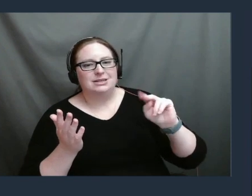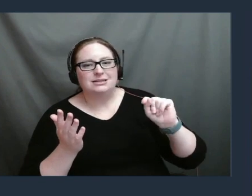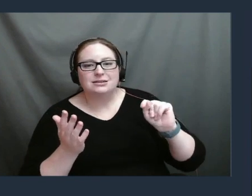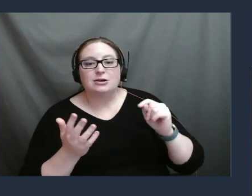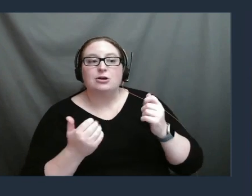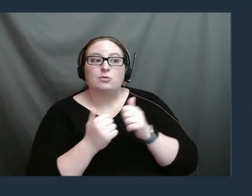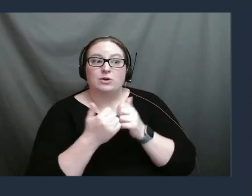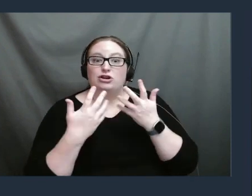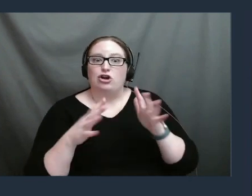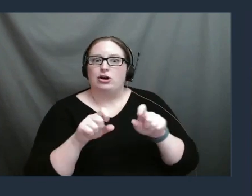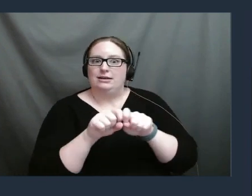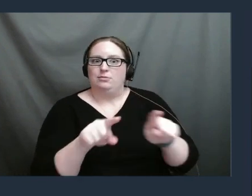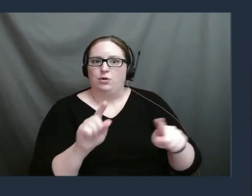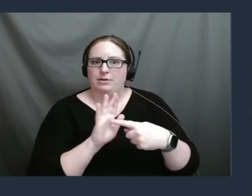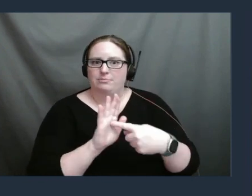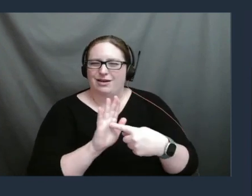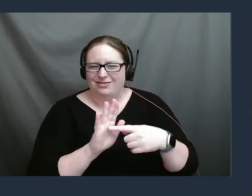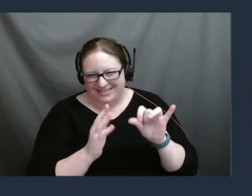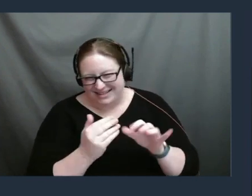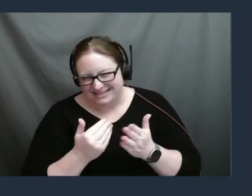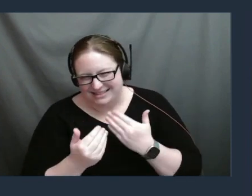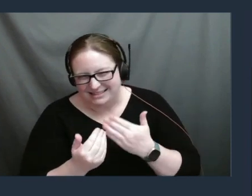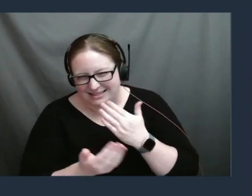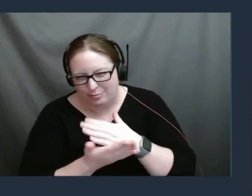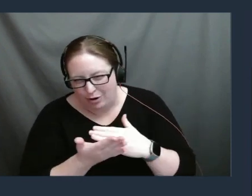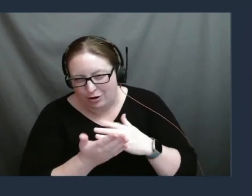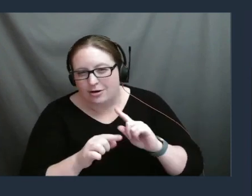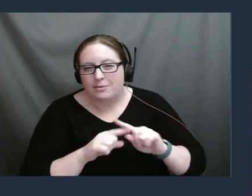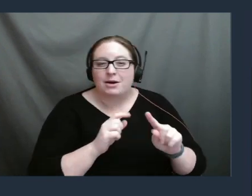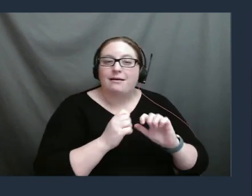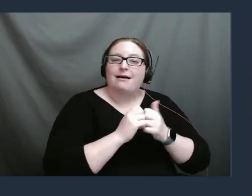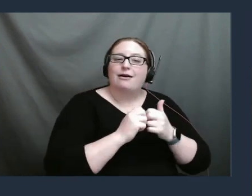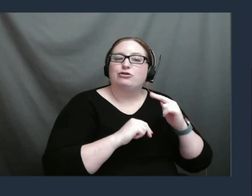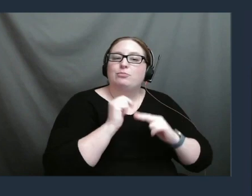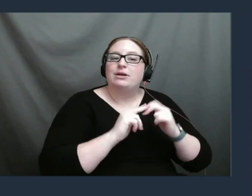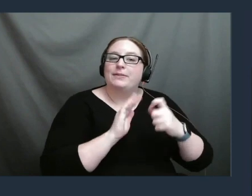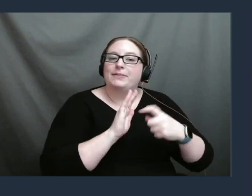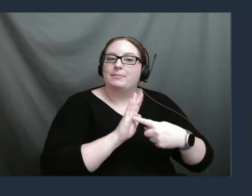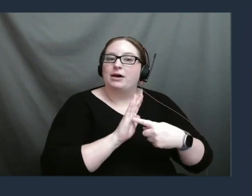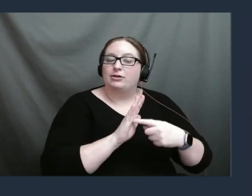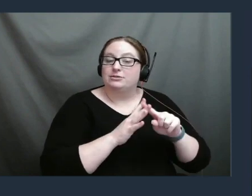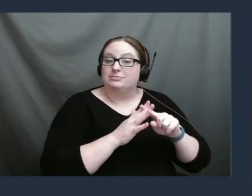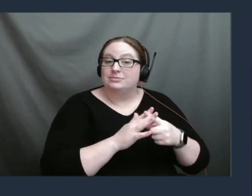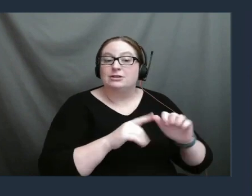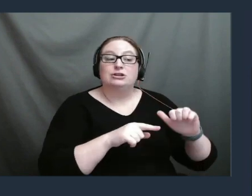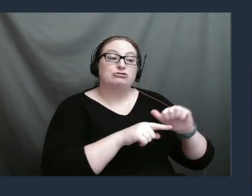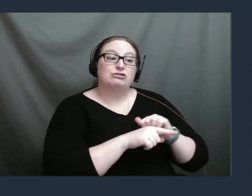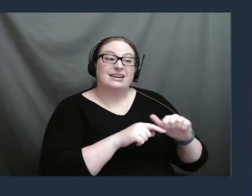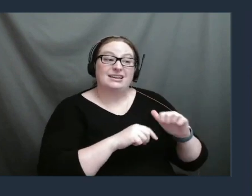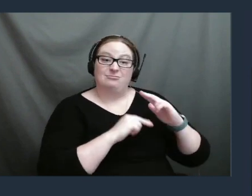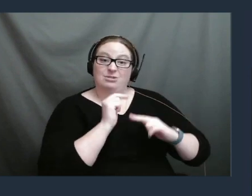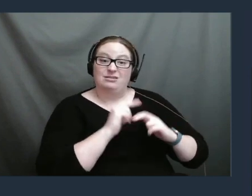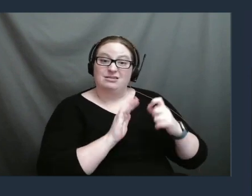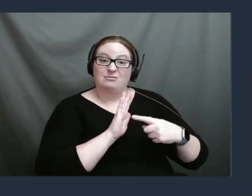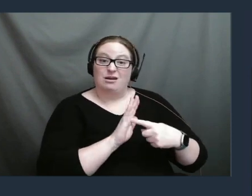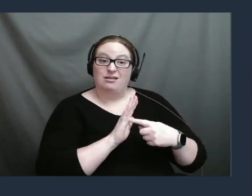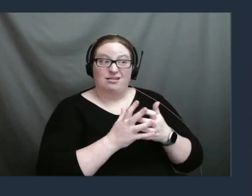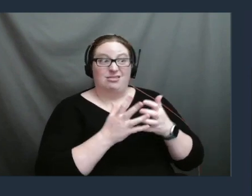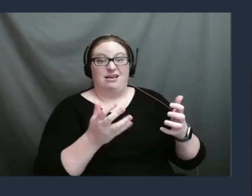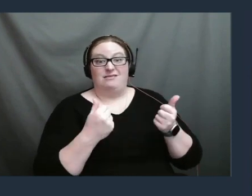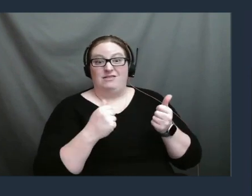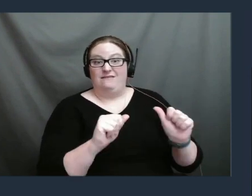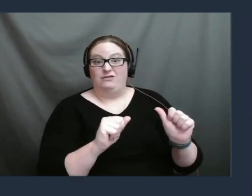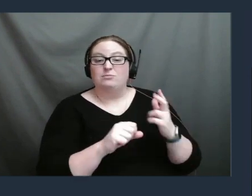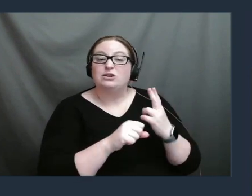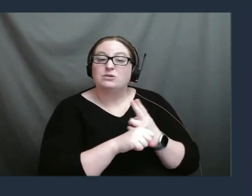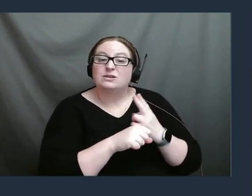usually the easy part. But how do you build the model in the first place? Training or building a model takes a lot of effort. And by using the data coming